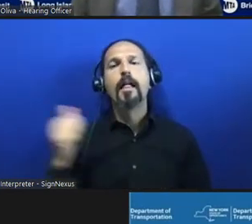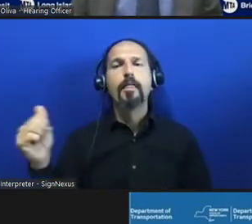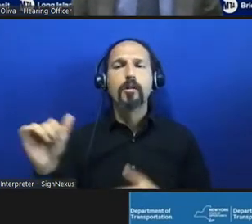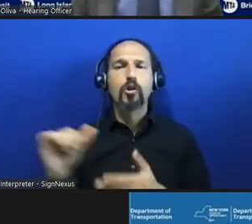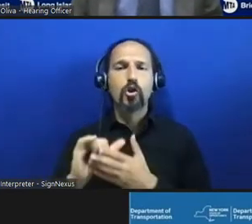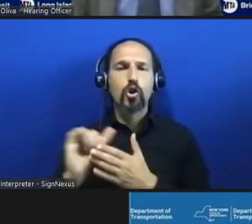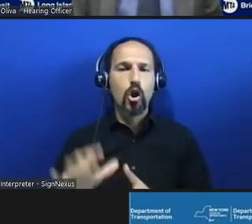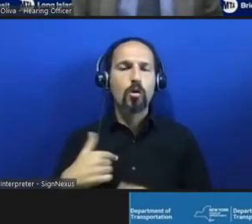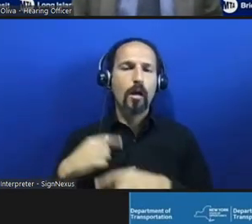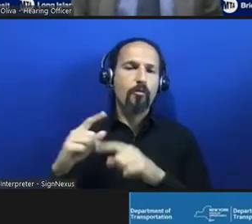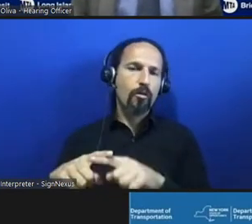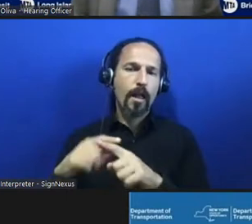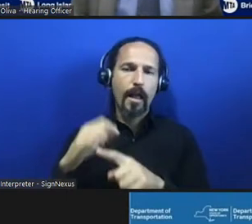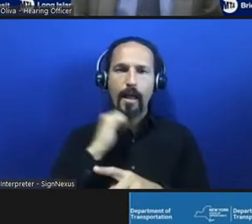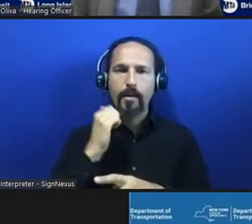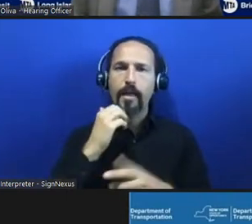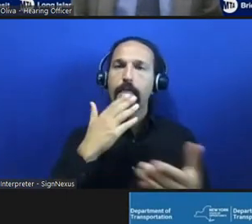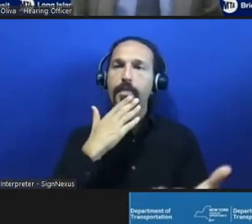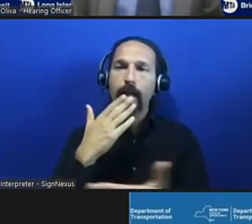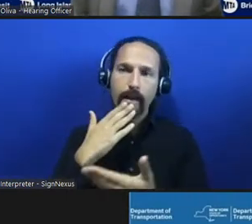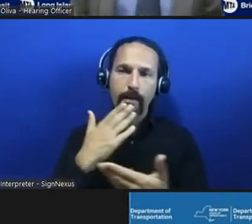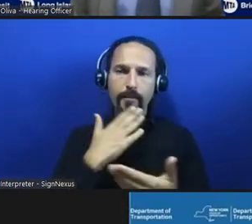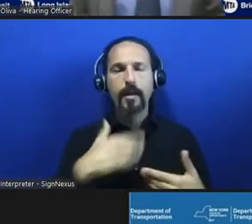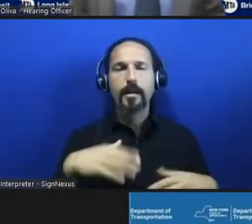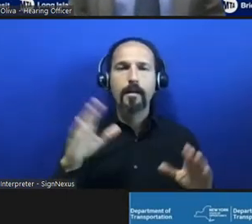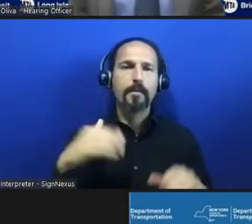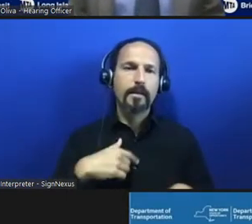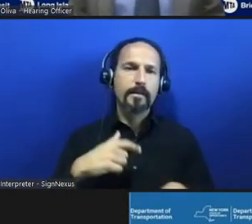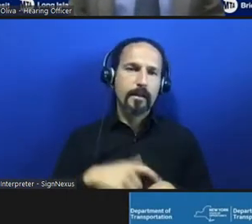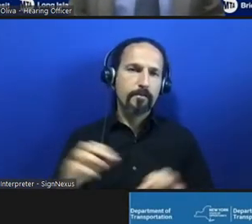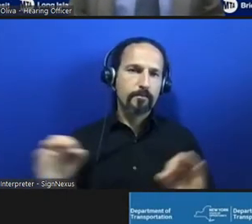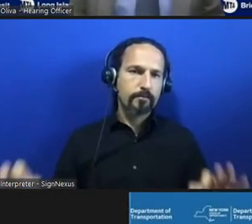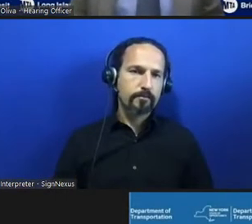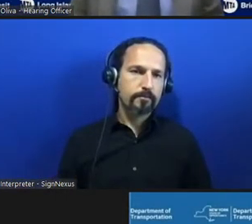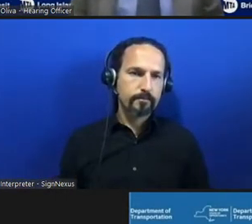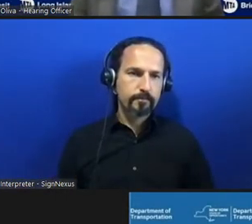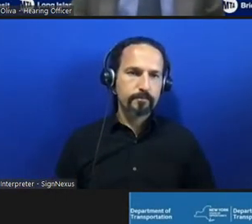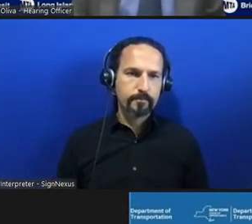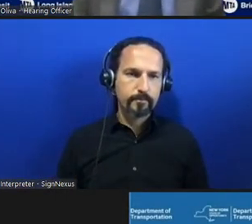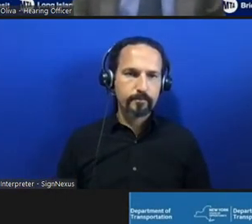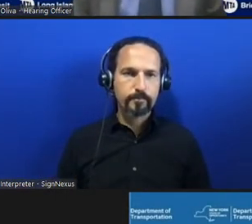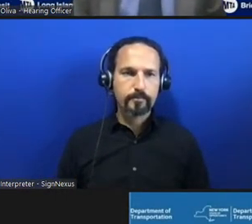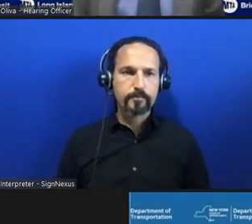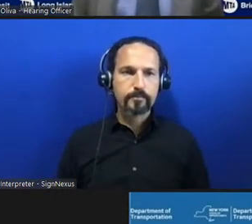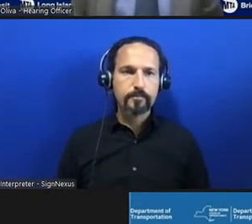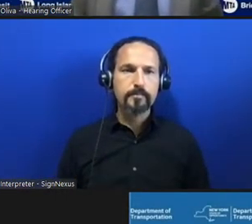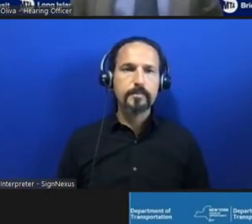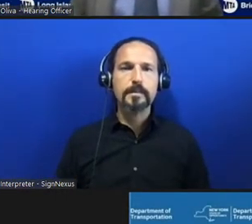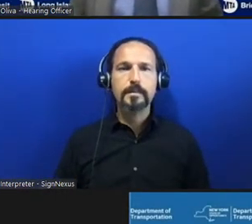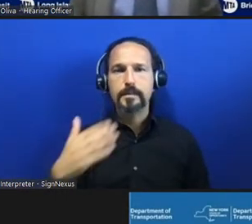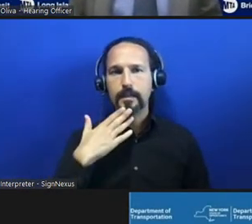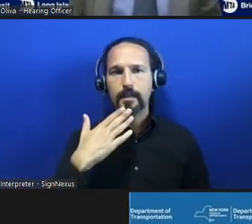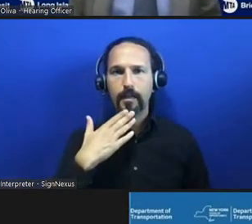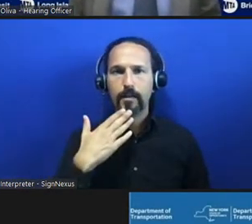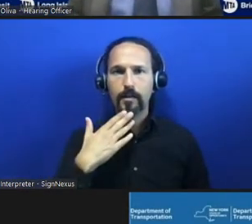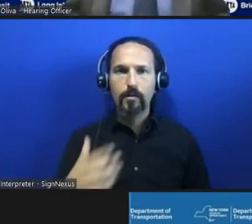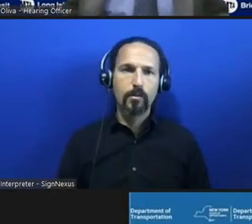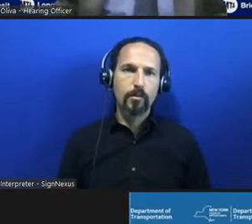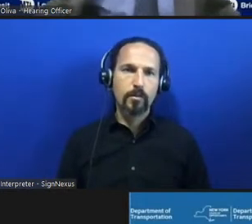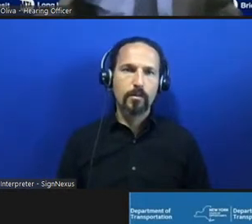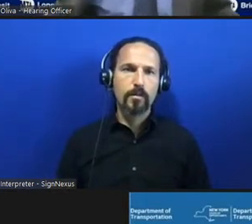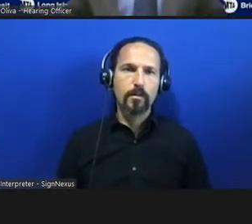rely on every day thank you and I yield the rest of my time thank you